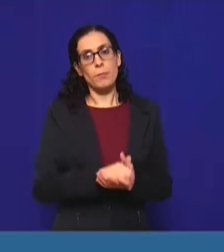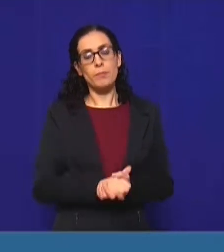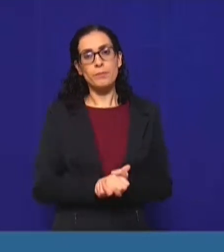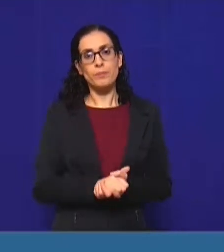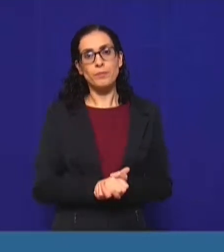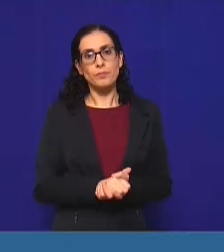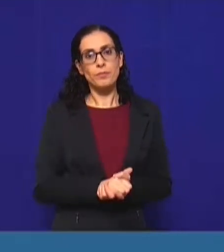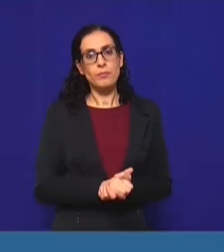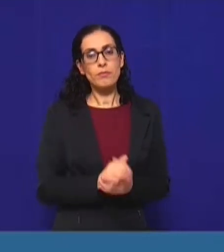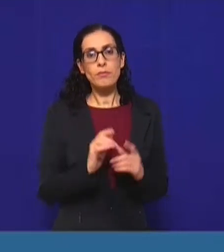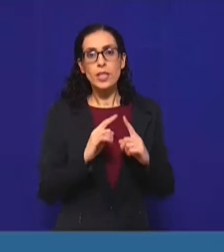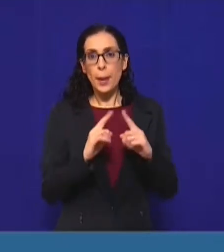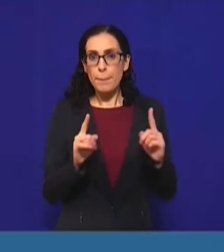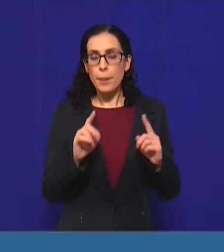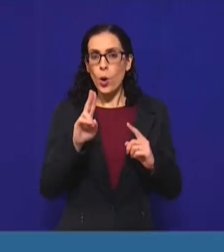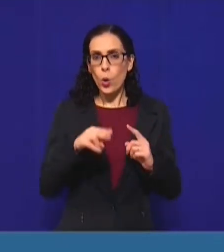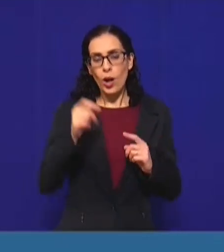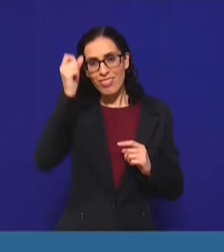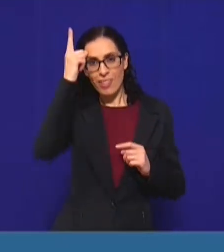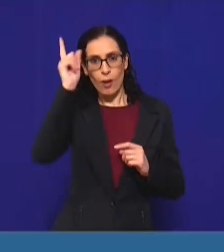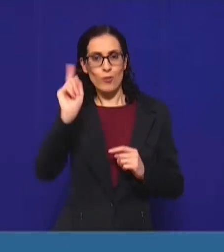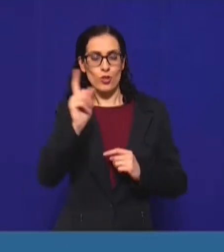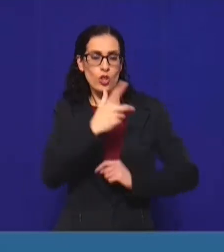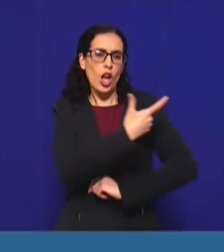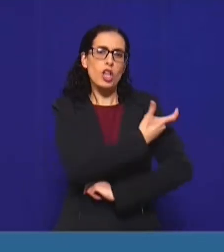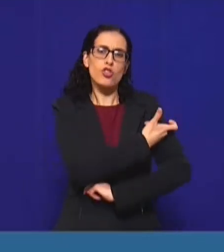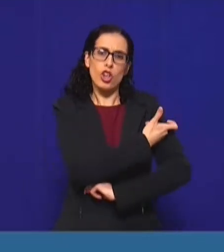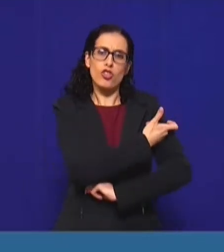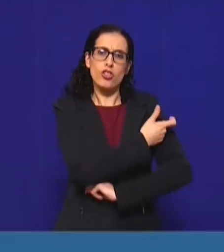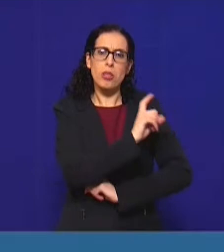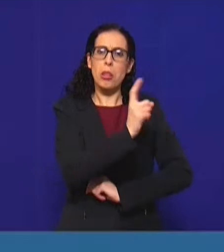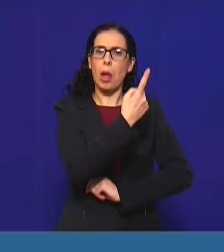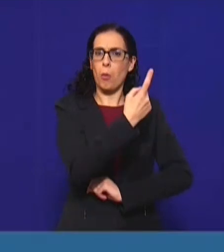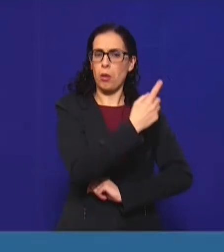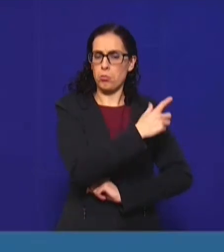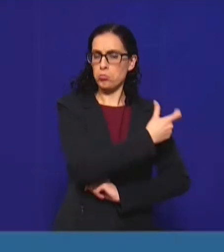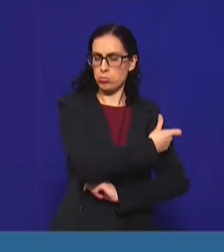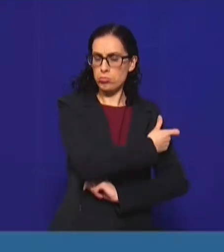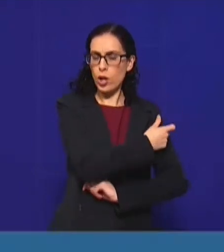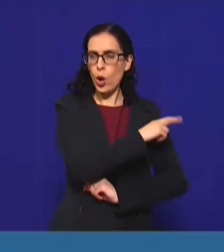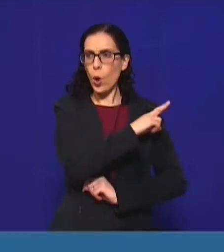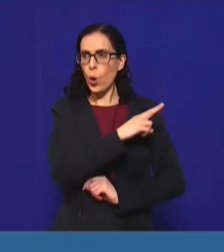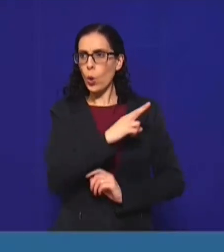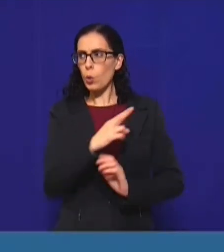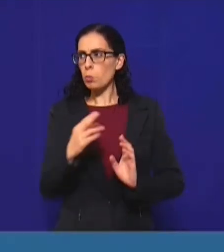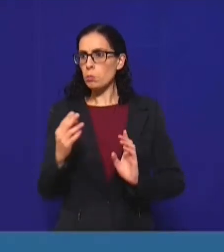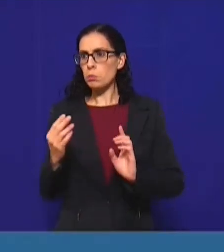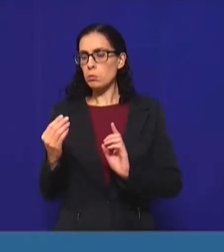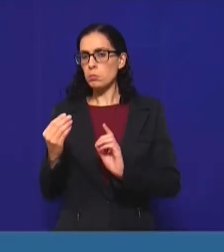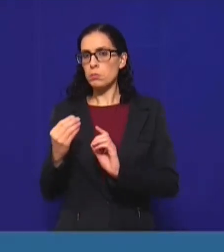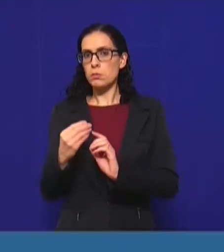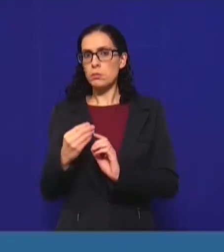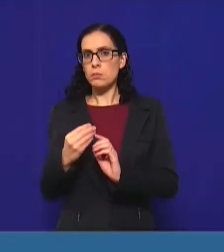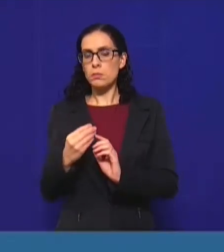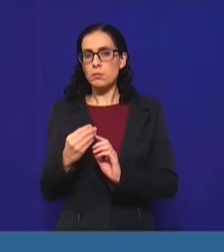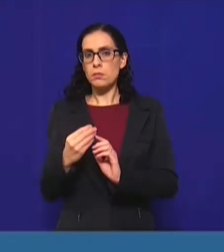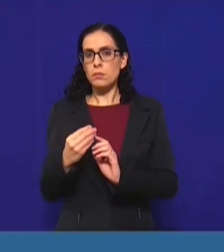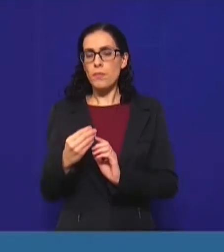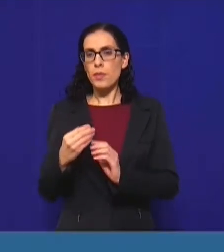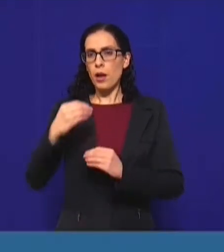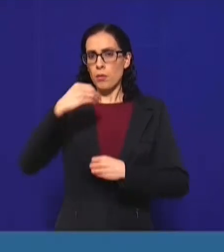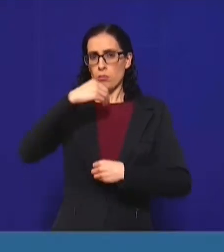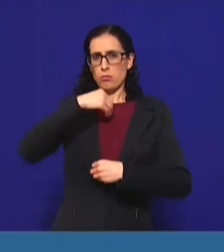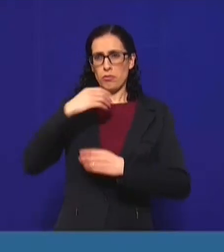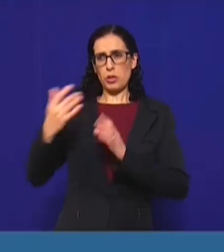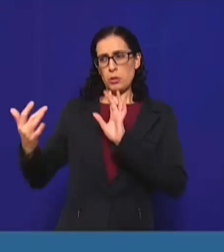Però nafu wkoll jekk inti ħadd l-ewwel doża u stajt iltqajt mal-virus qabel ma inti kont diġà ħadd it-tilqima jew